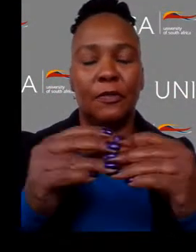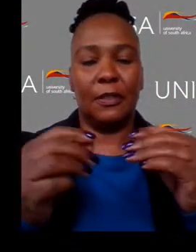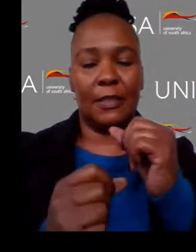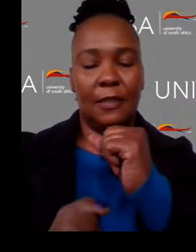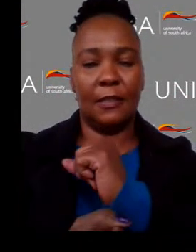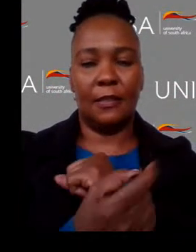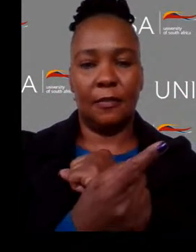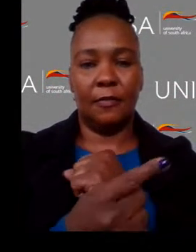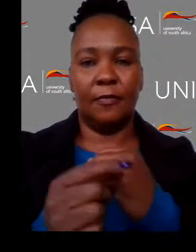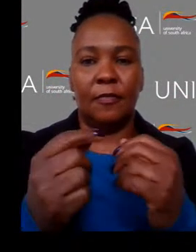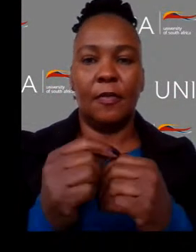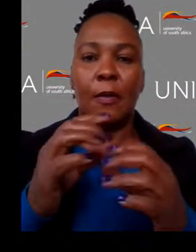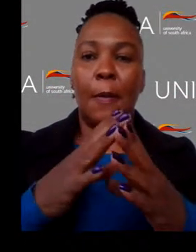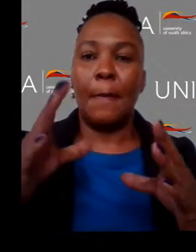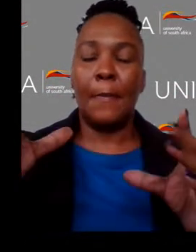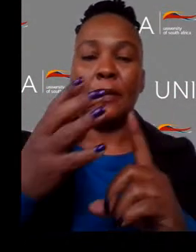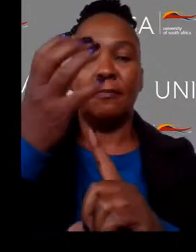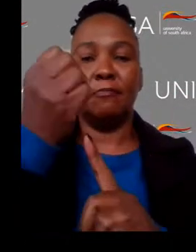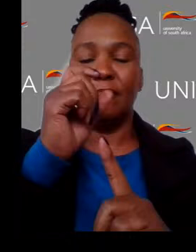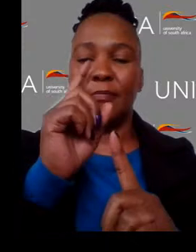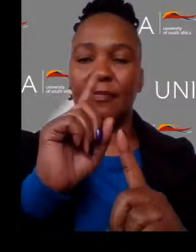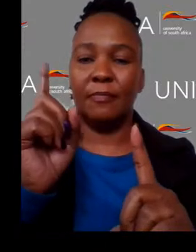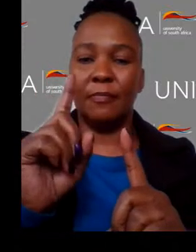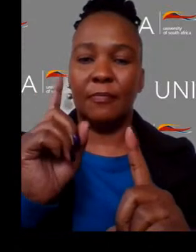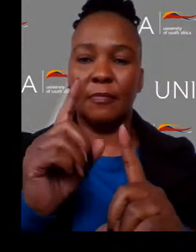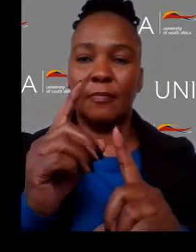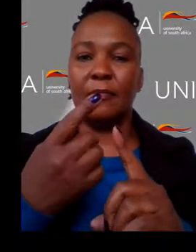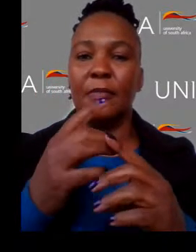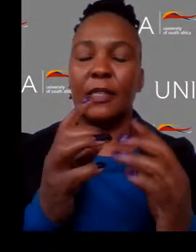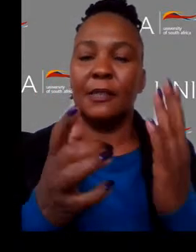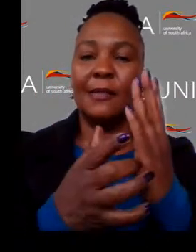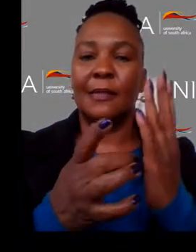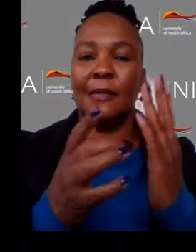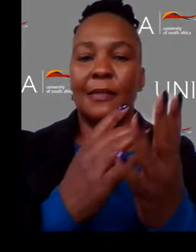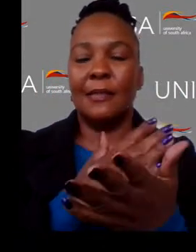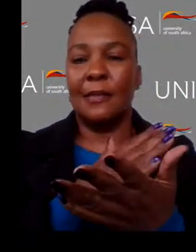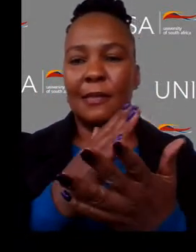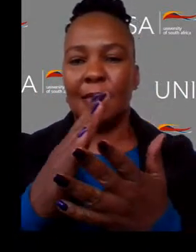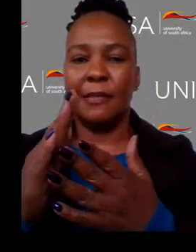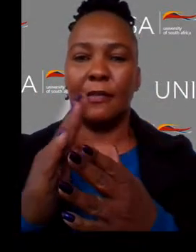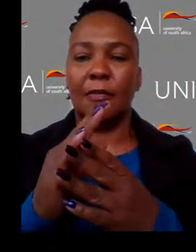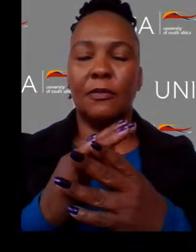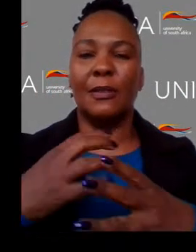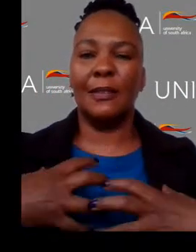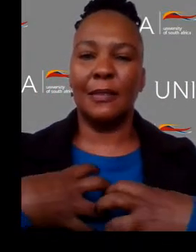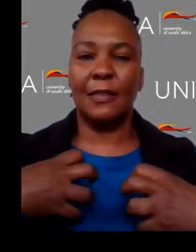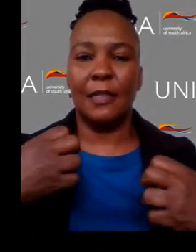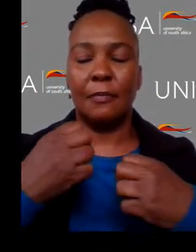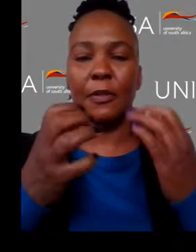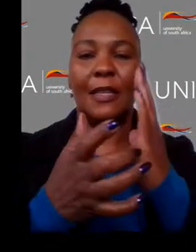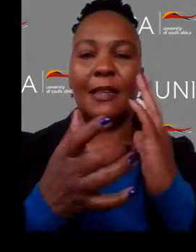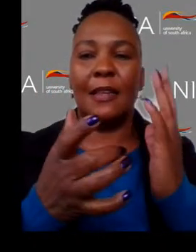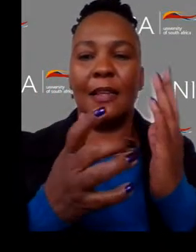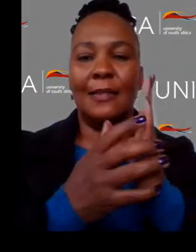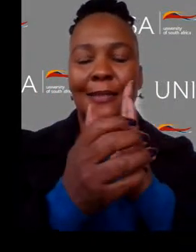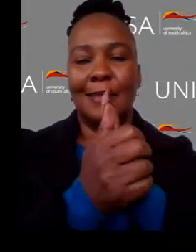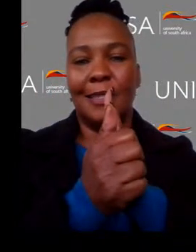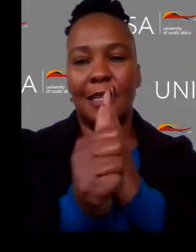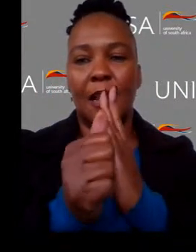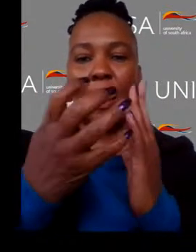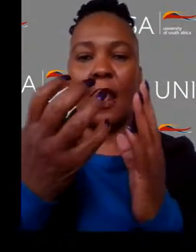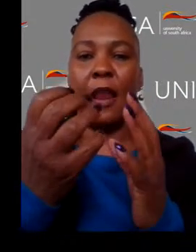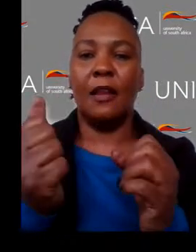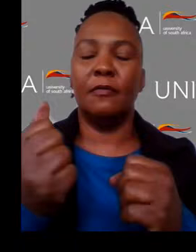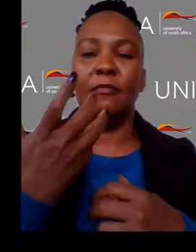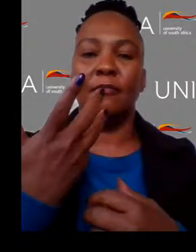Our main goal is to help you with some of the technical skills to ensure that you don't need to stress about the technical skills and you have the